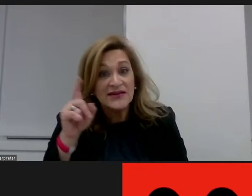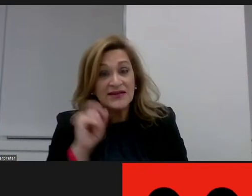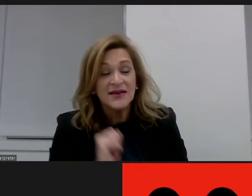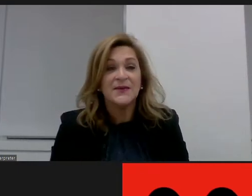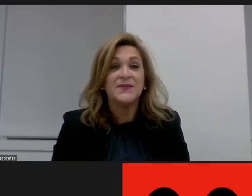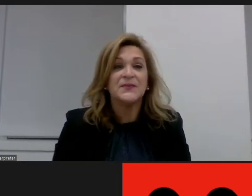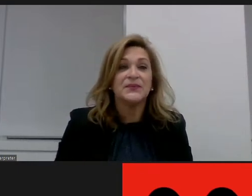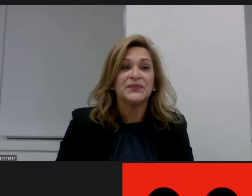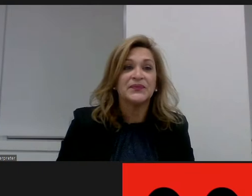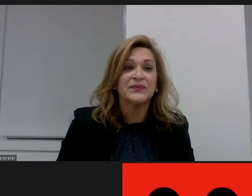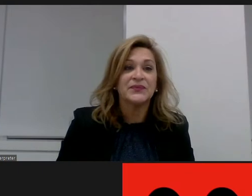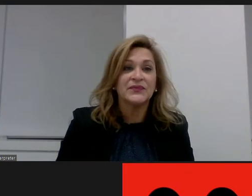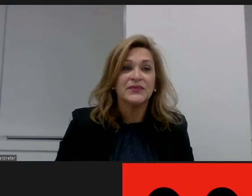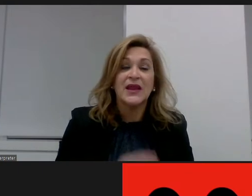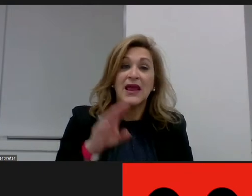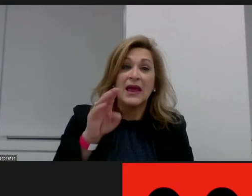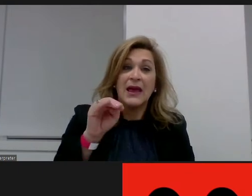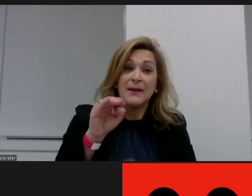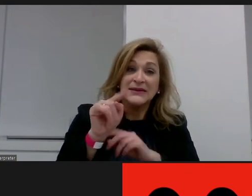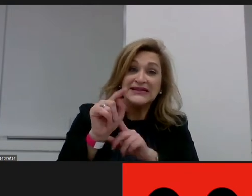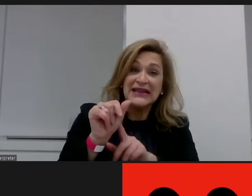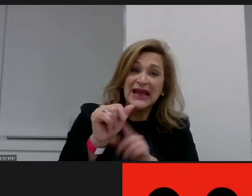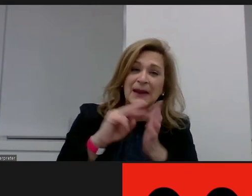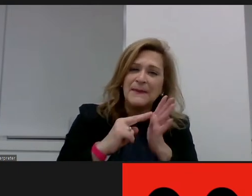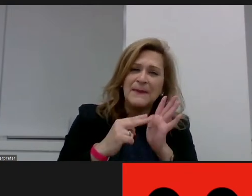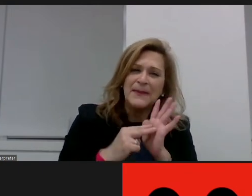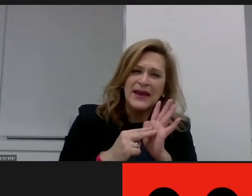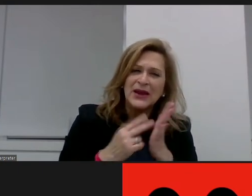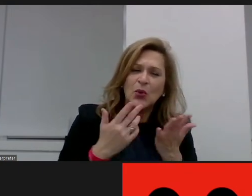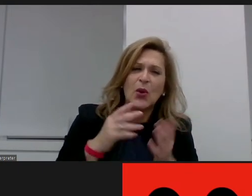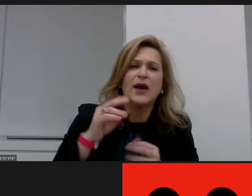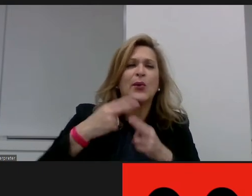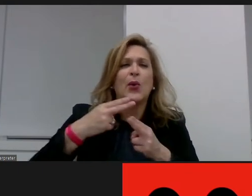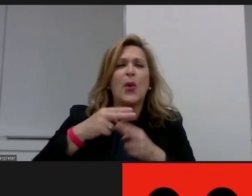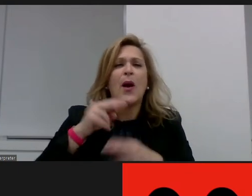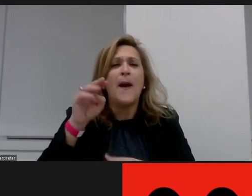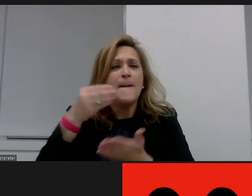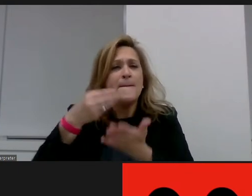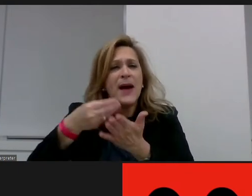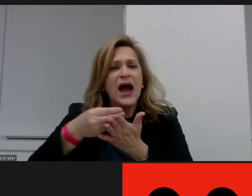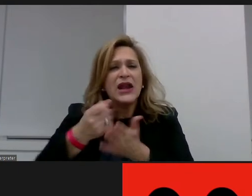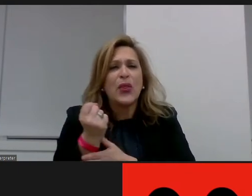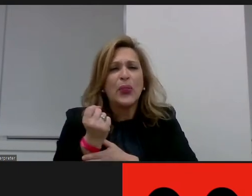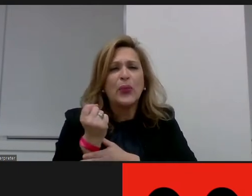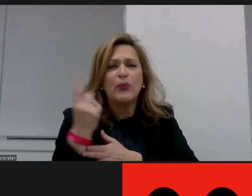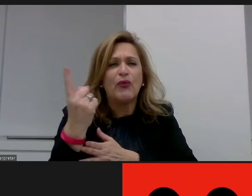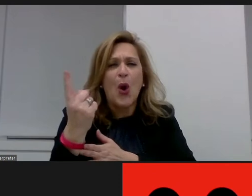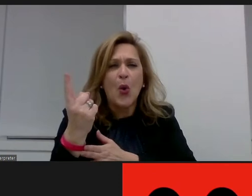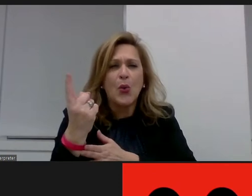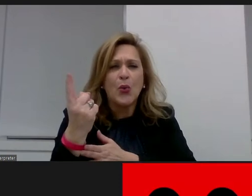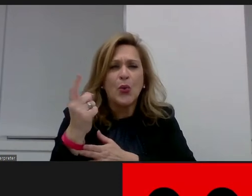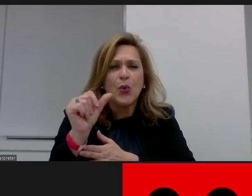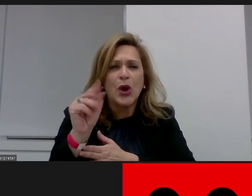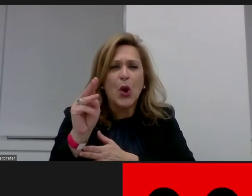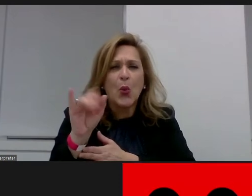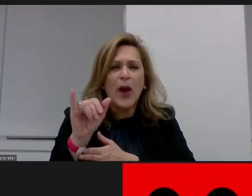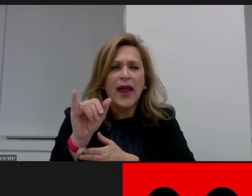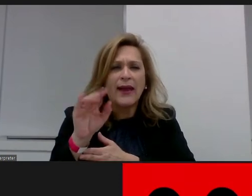Does MTA stand for a Metropolitan Transit Authority, or does it stand for money thrown away? That's what I'd like to know.